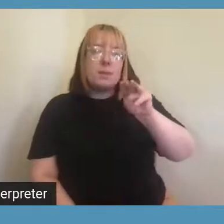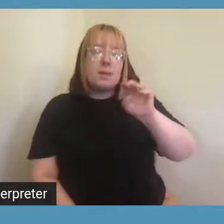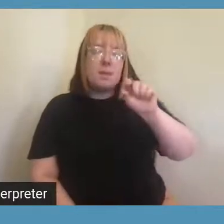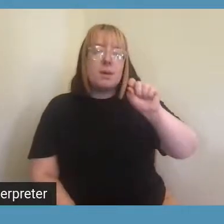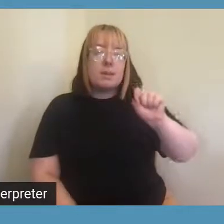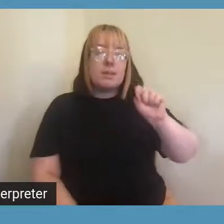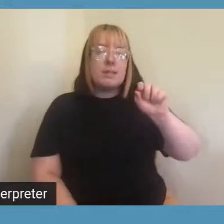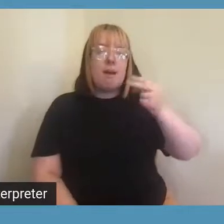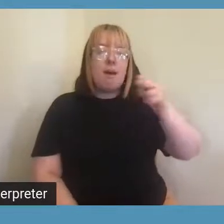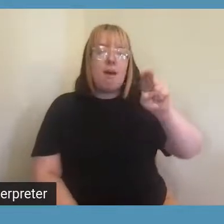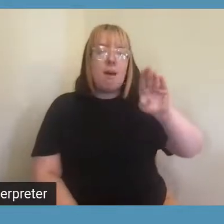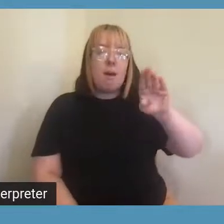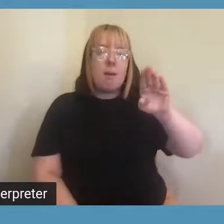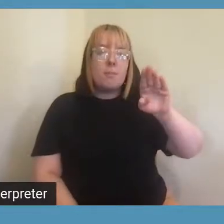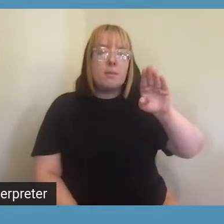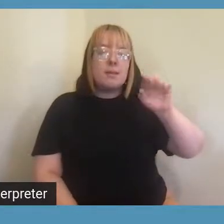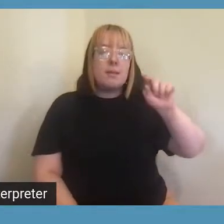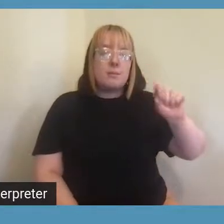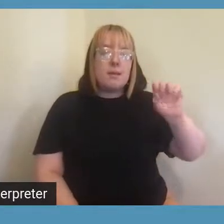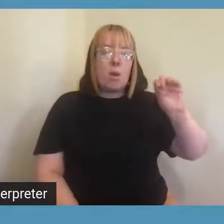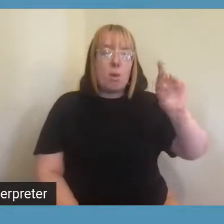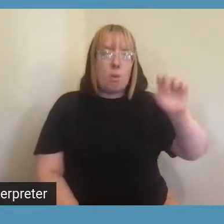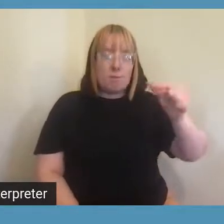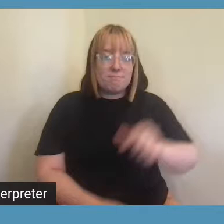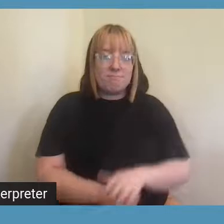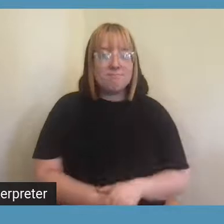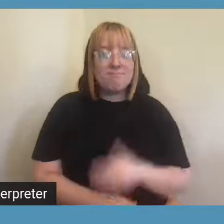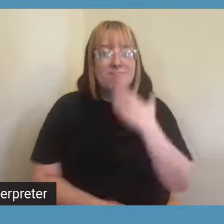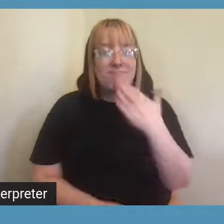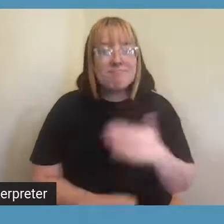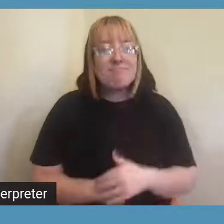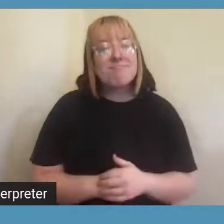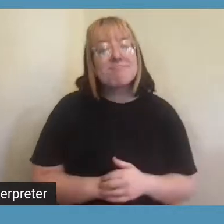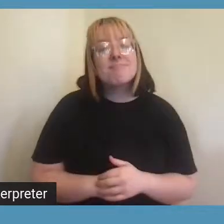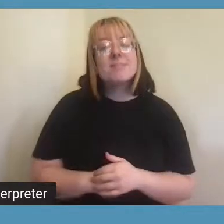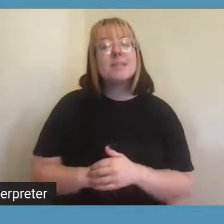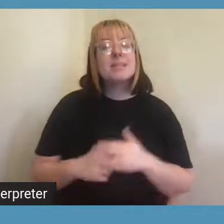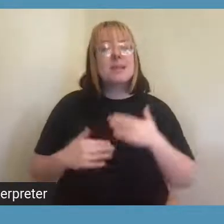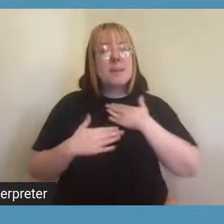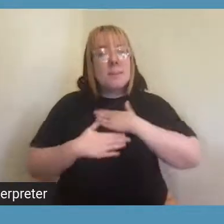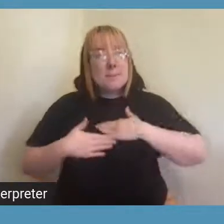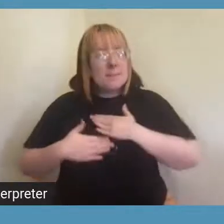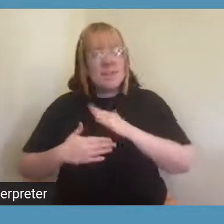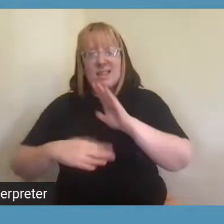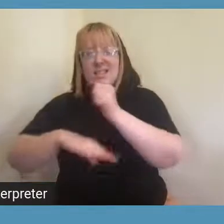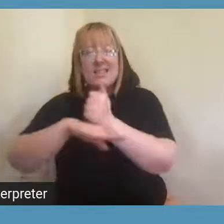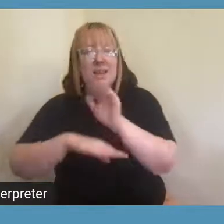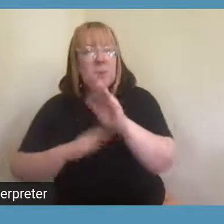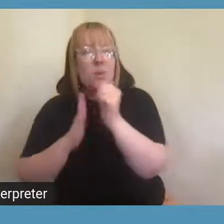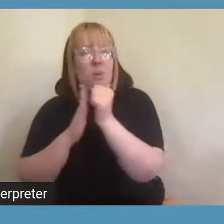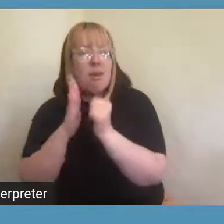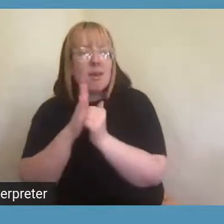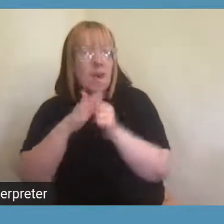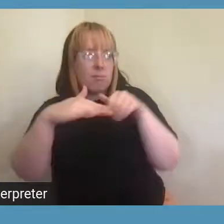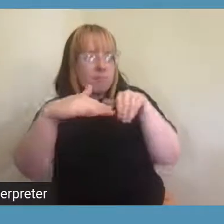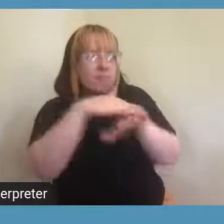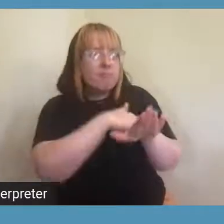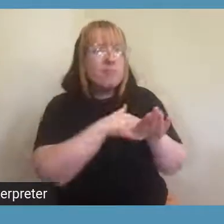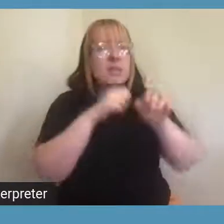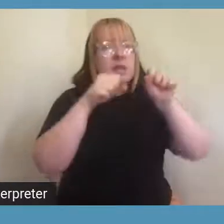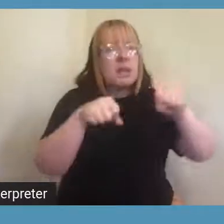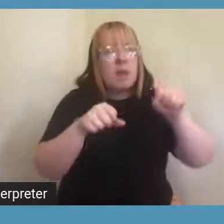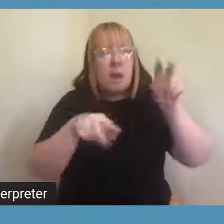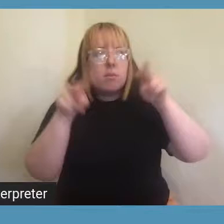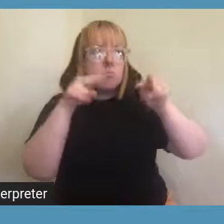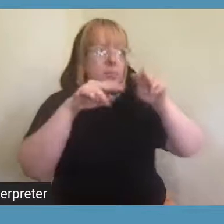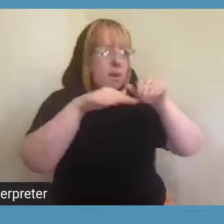you are looking for help in between programs, please visit this forum, create a login, and post your questions. A member of the community or